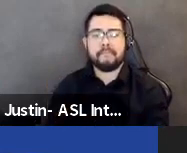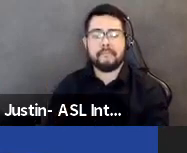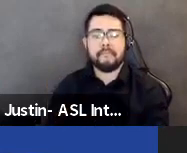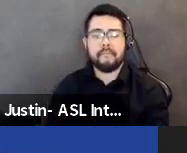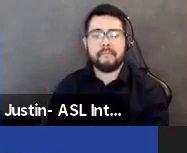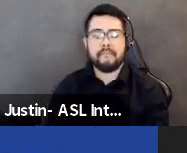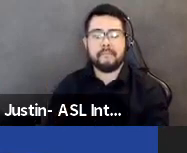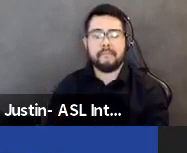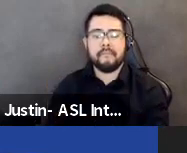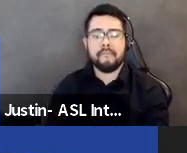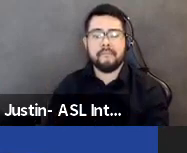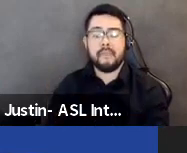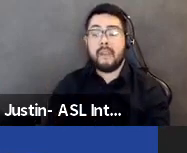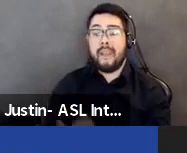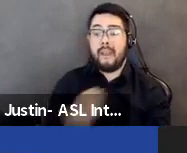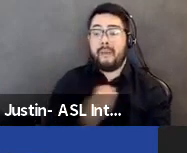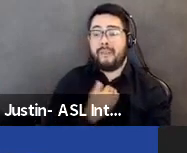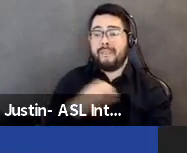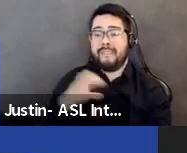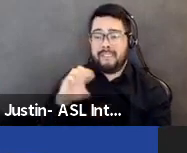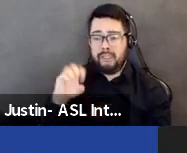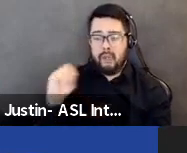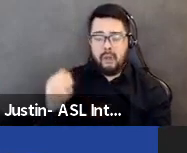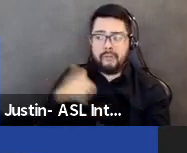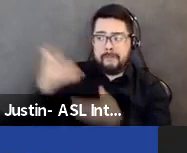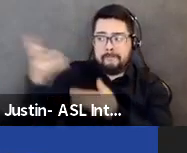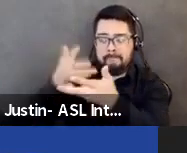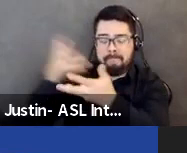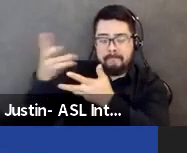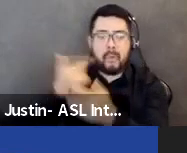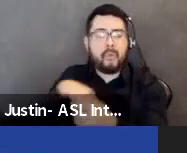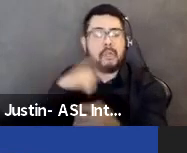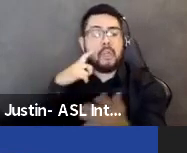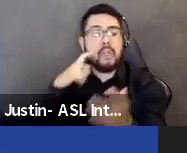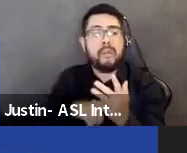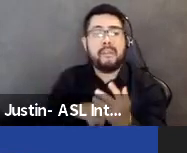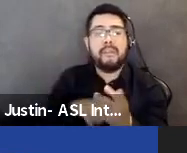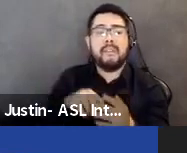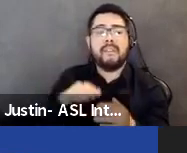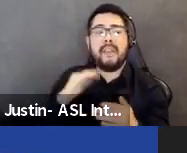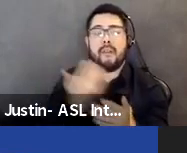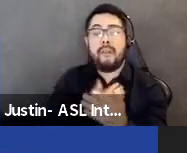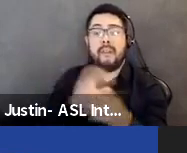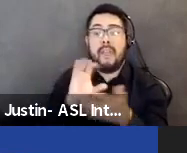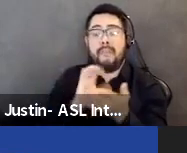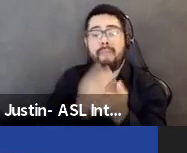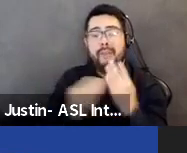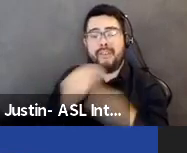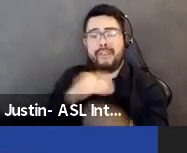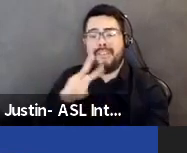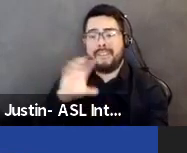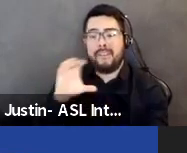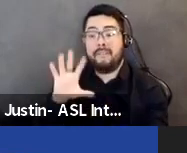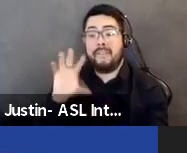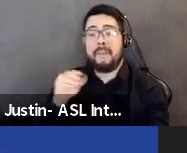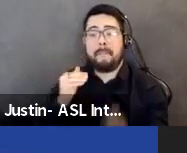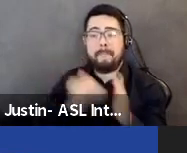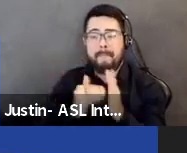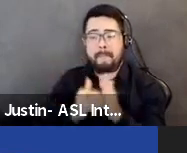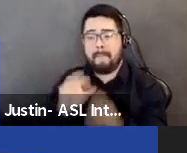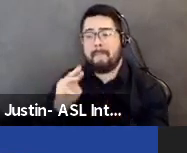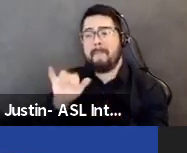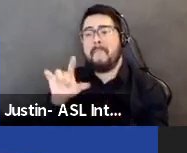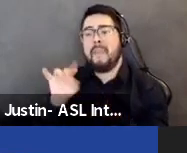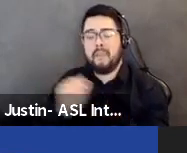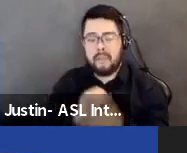working closely with our chief financial officer we identified a capital budget of 650 million dollars of that 650